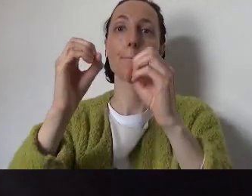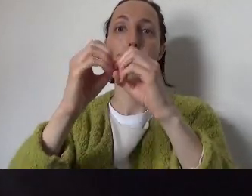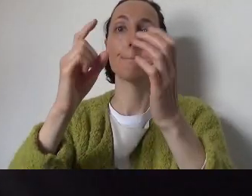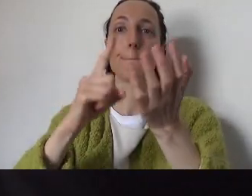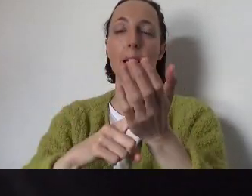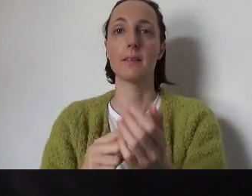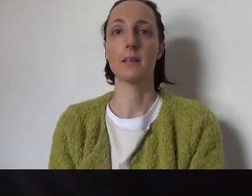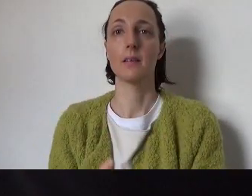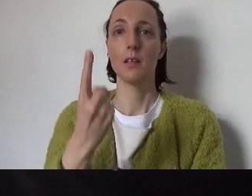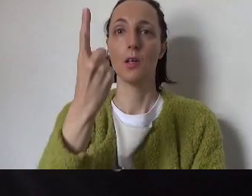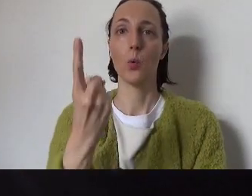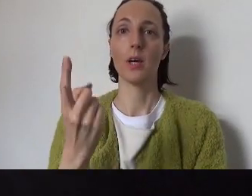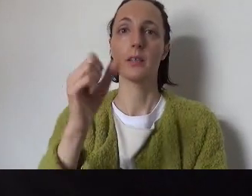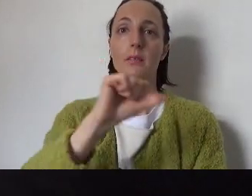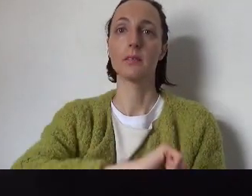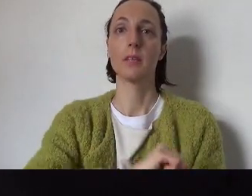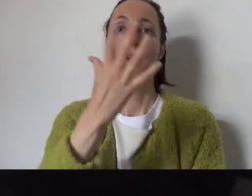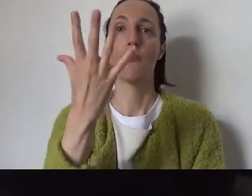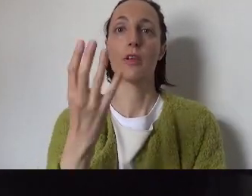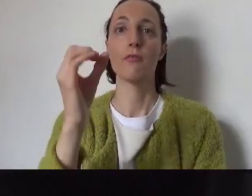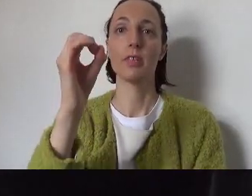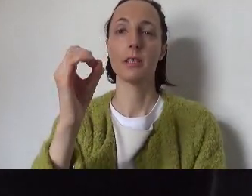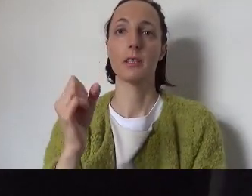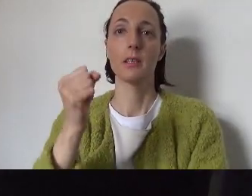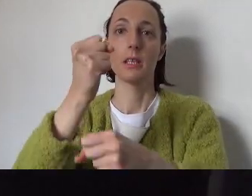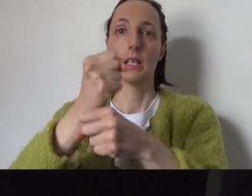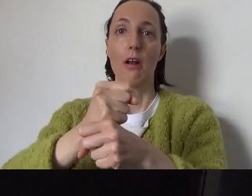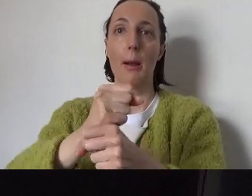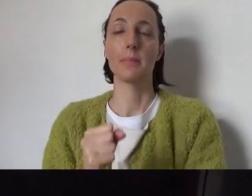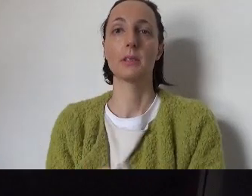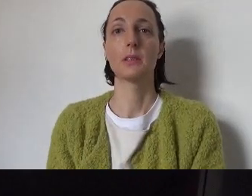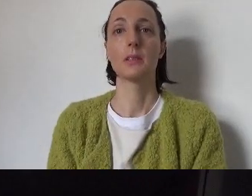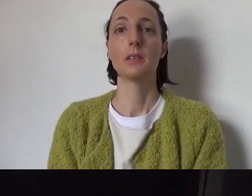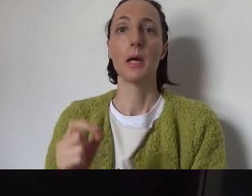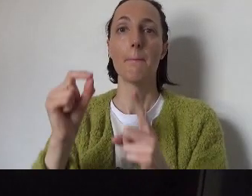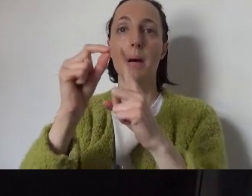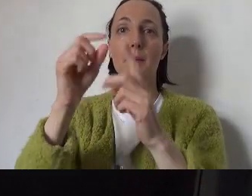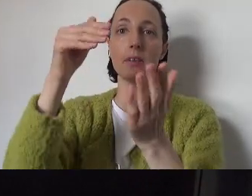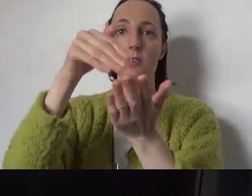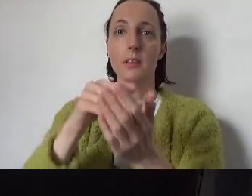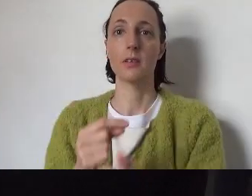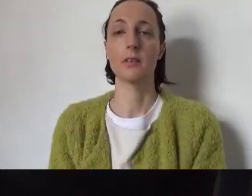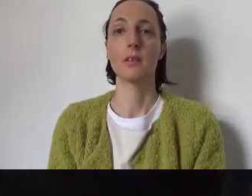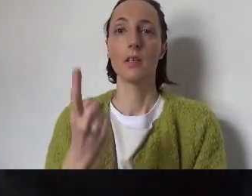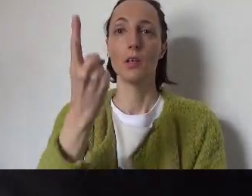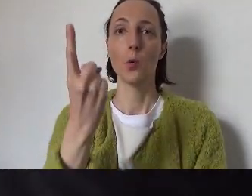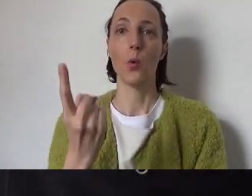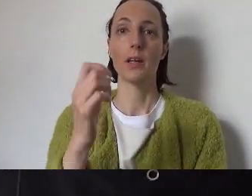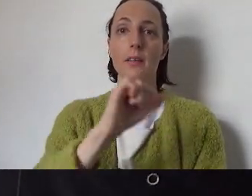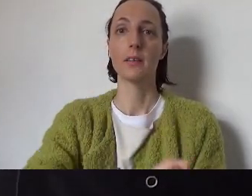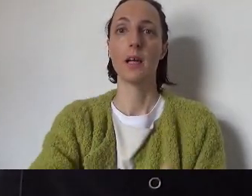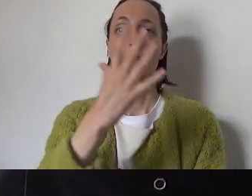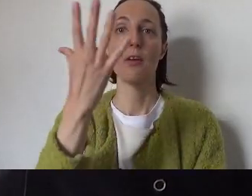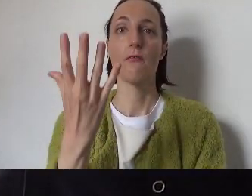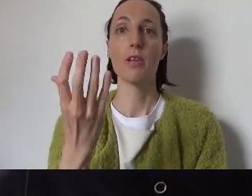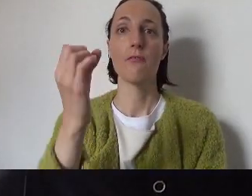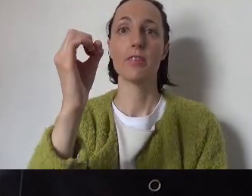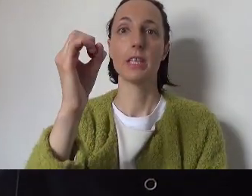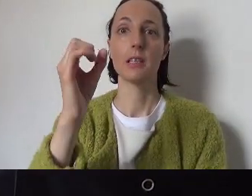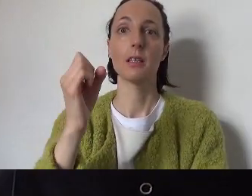150 grams of parmesan, 150 grams of virgin oil,